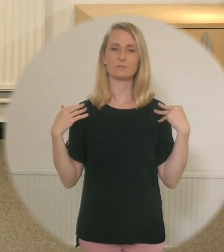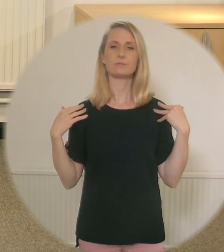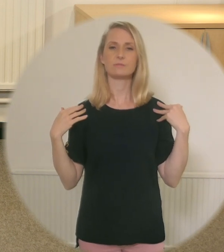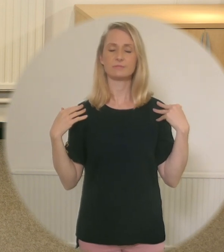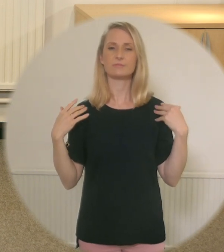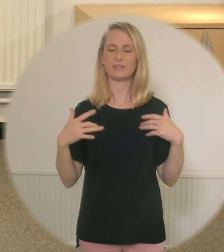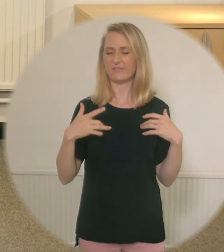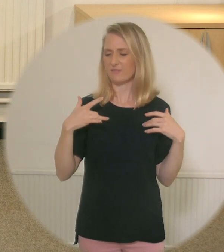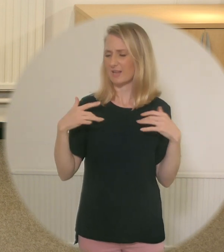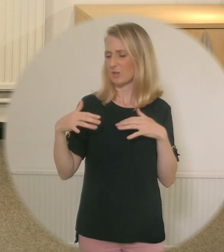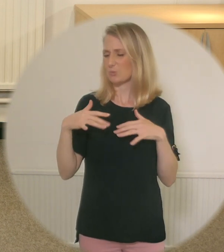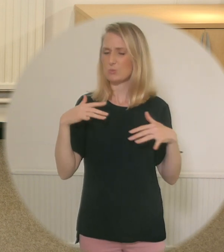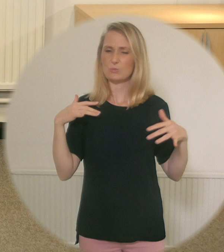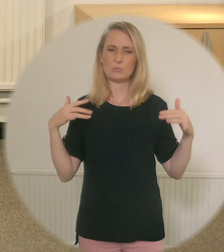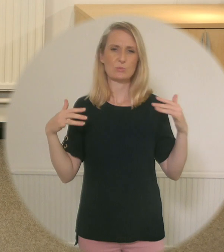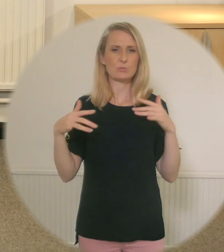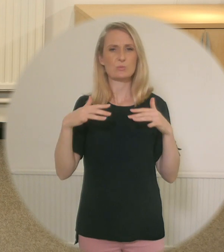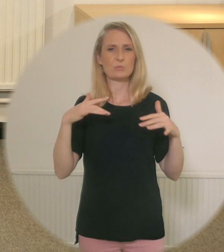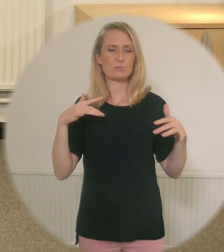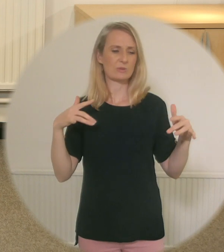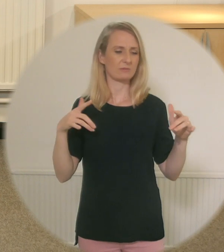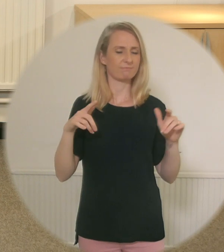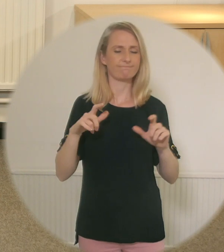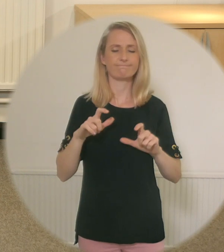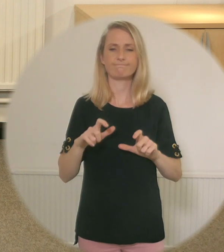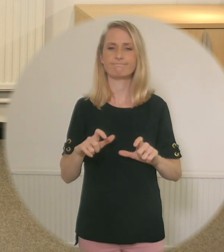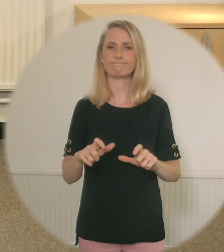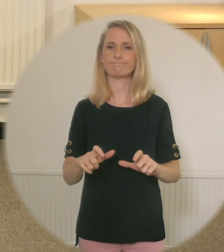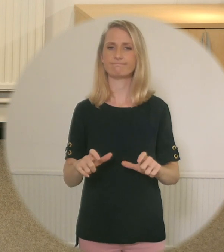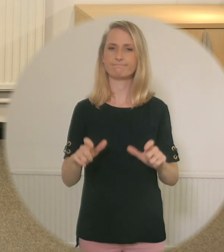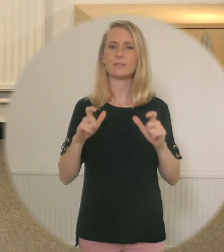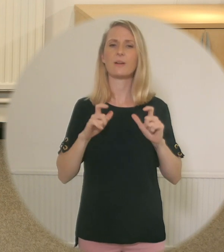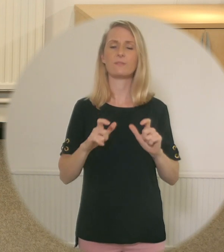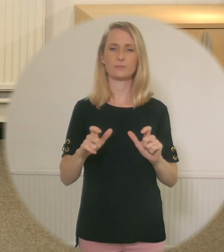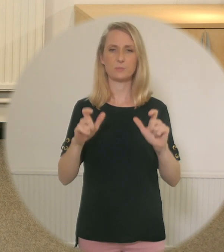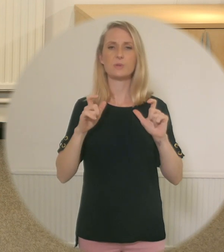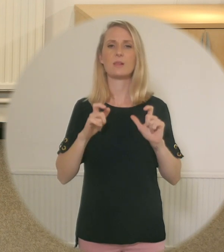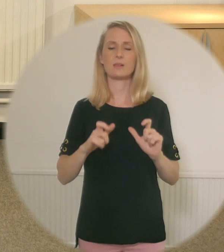And feel the body coming into a comfortable seated position.